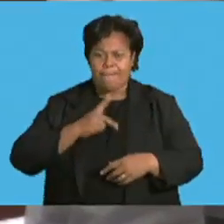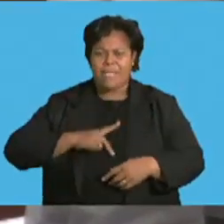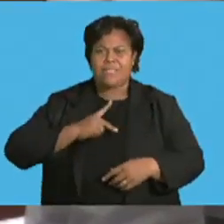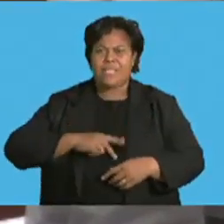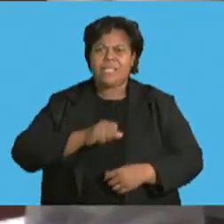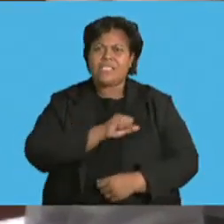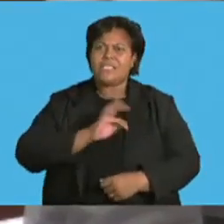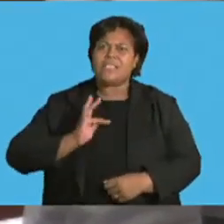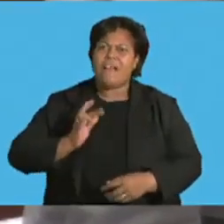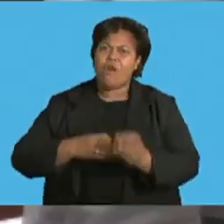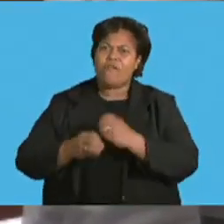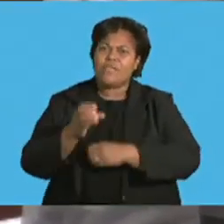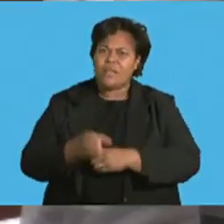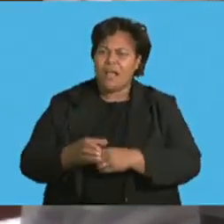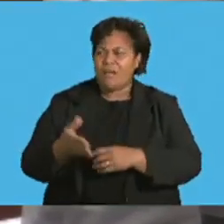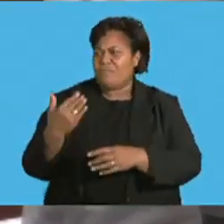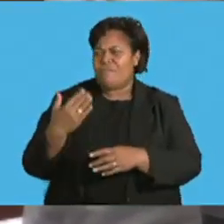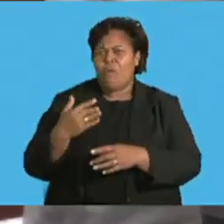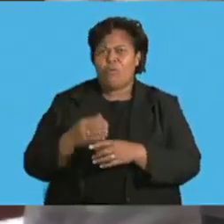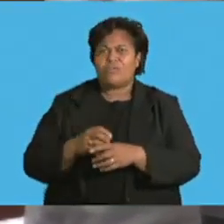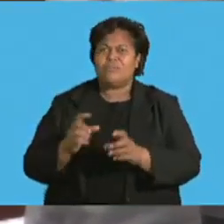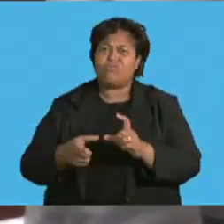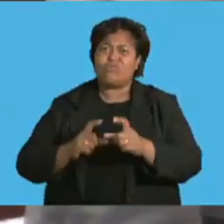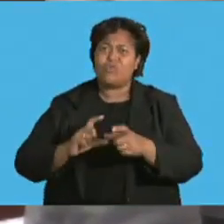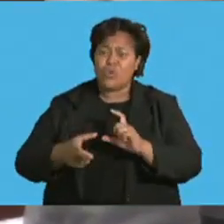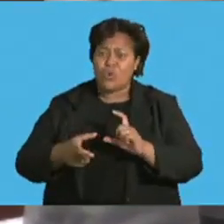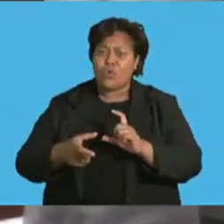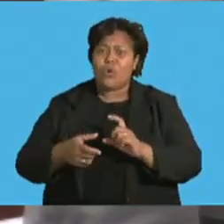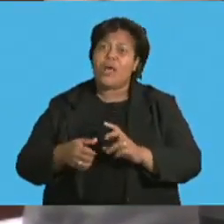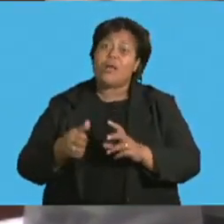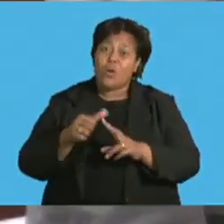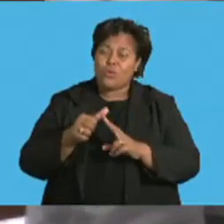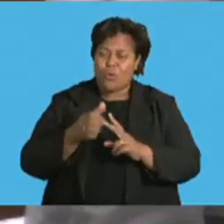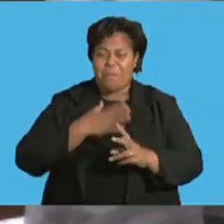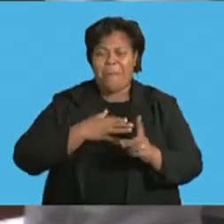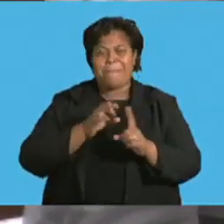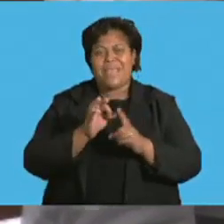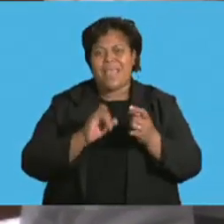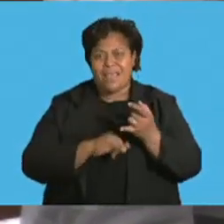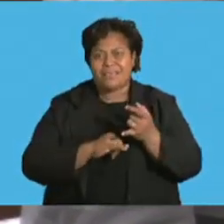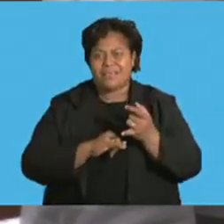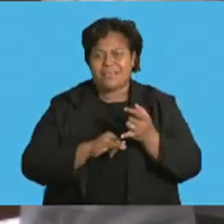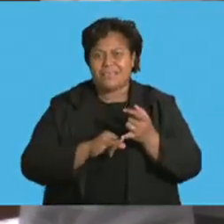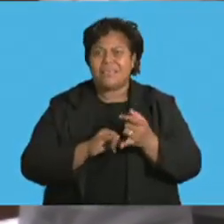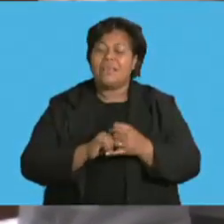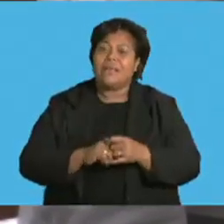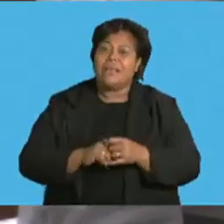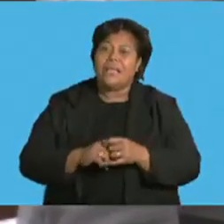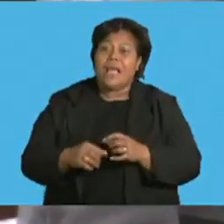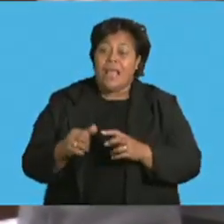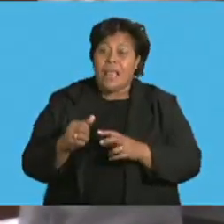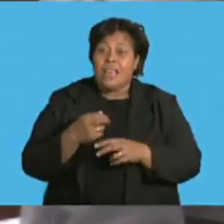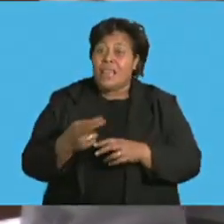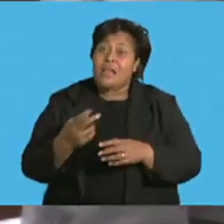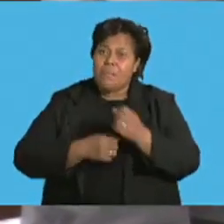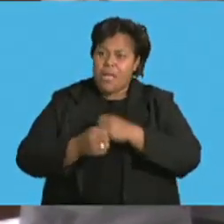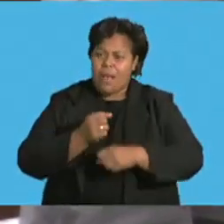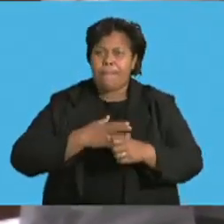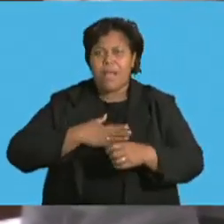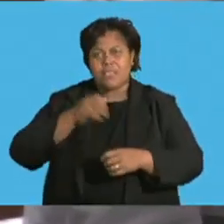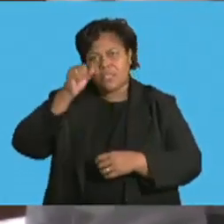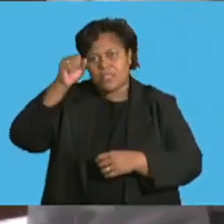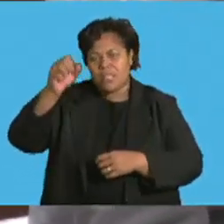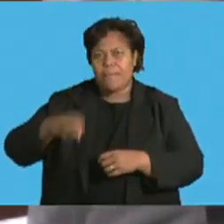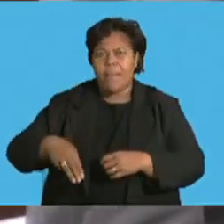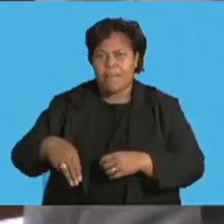and the events of 2000, and subsequently as my permanent secretary. He, of course, then became a senior member of my cabinet in